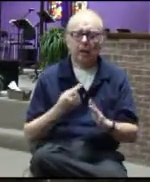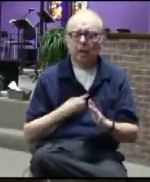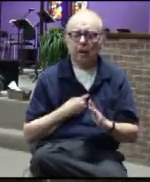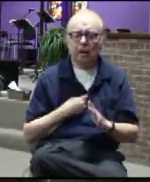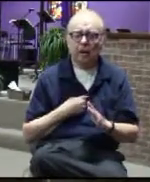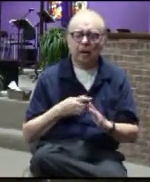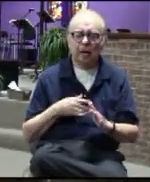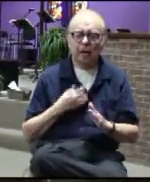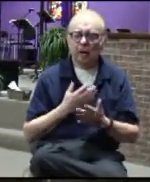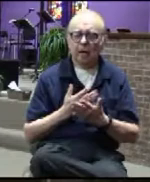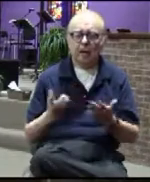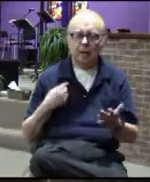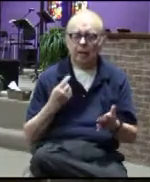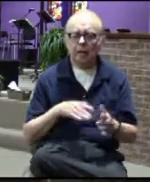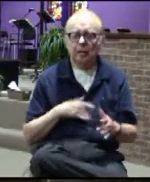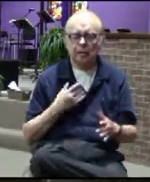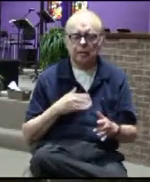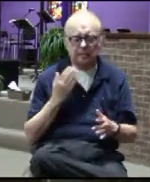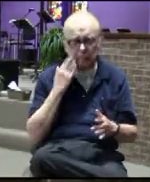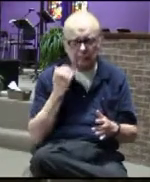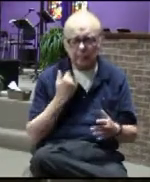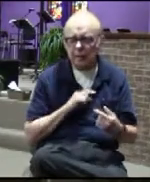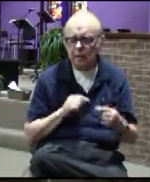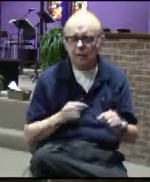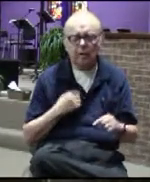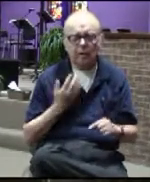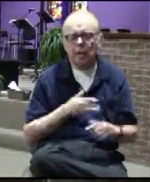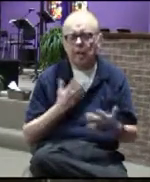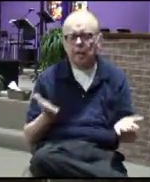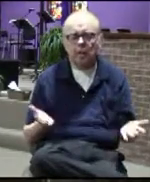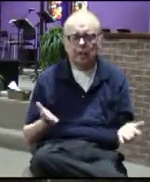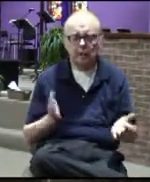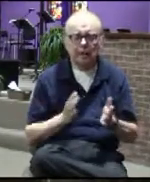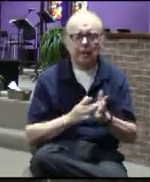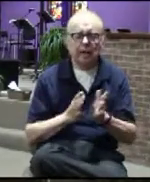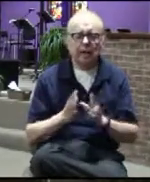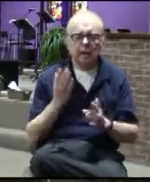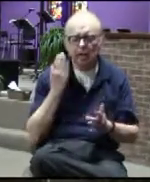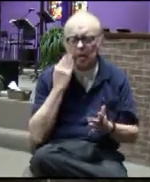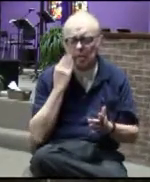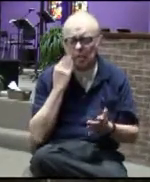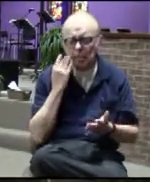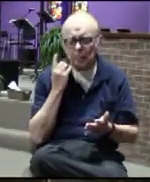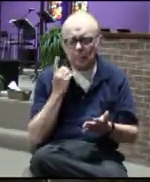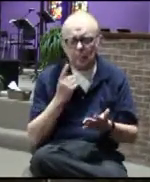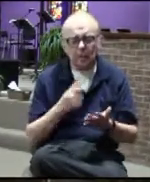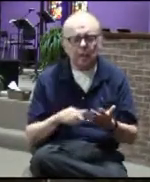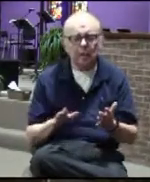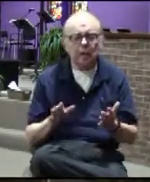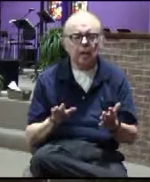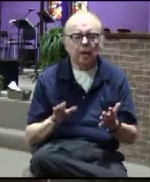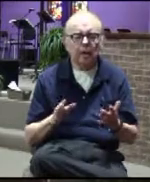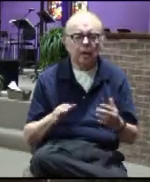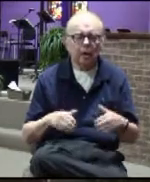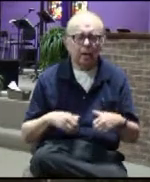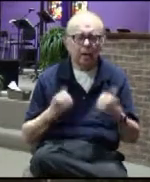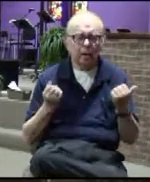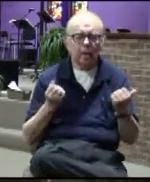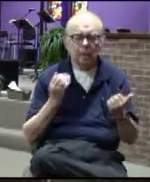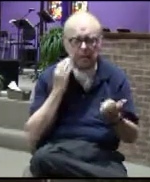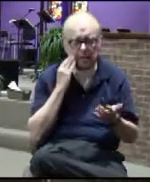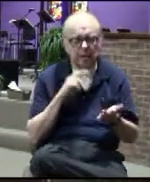has felt everything that we feel he knows our pain he knows our suffering he knows what it likes ladies and gentlemen to be baptized